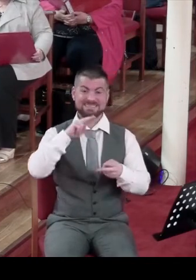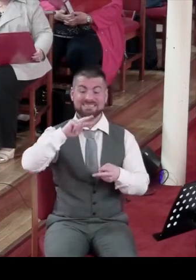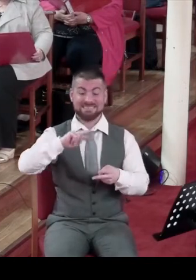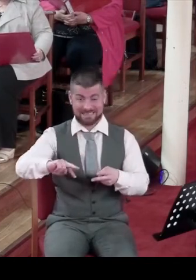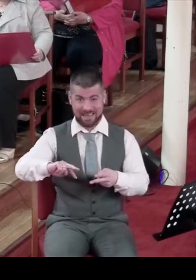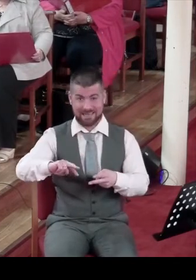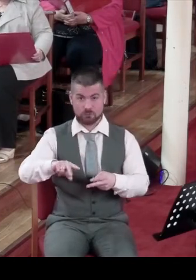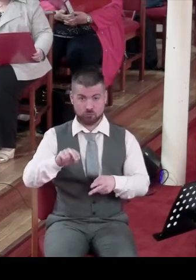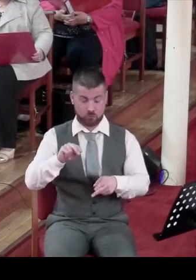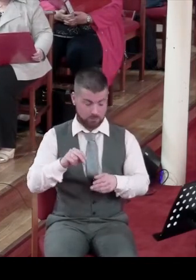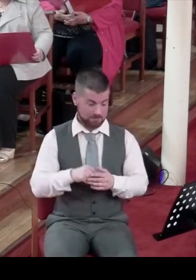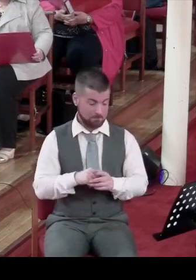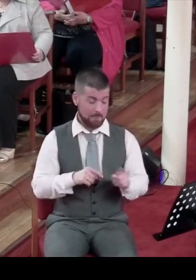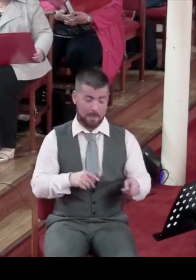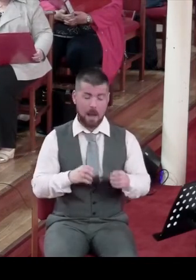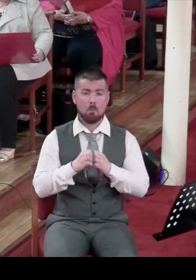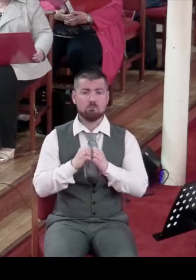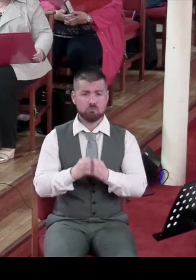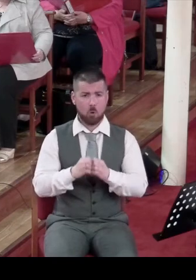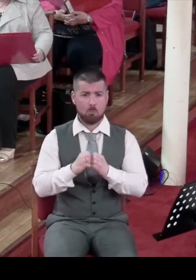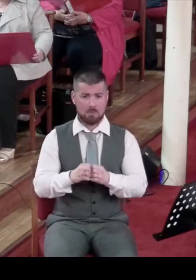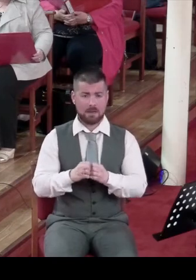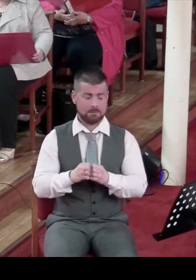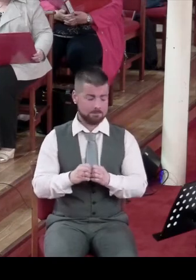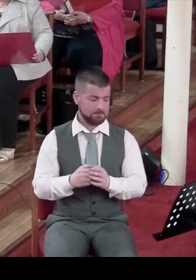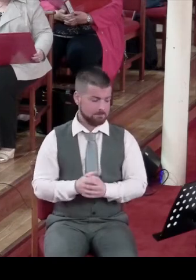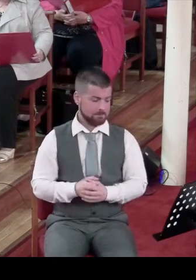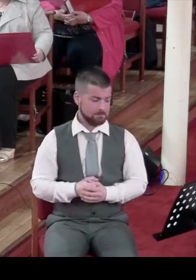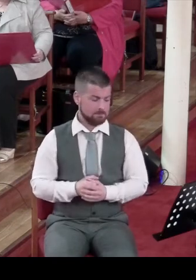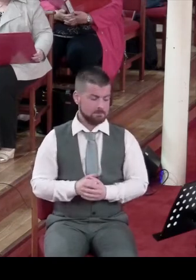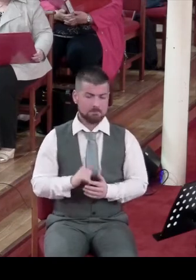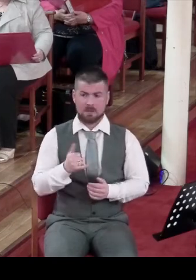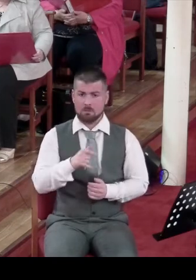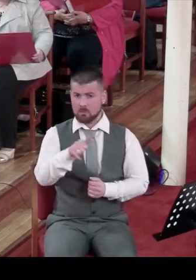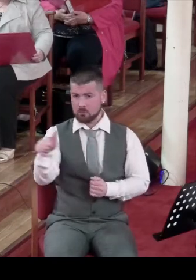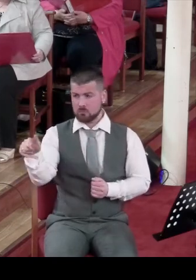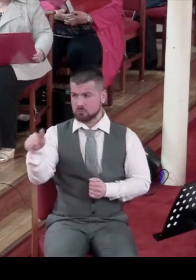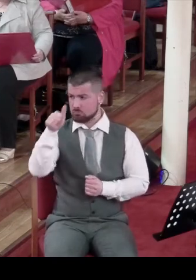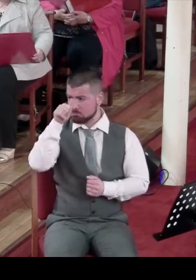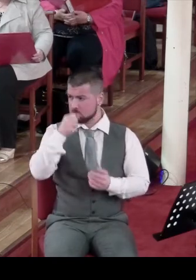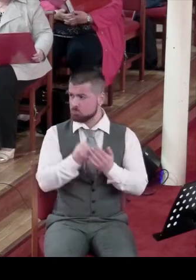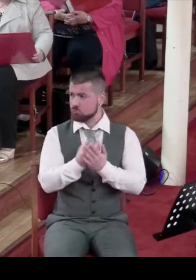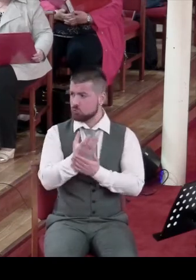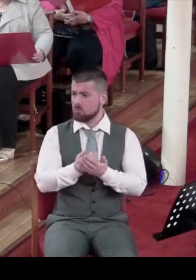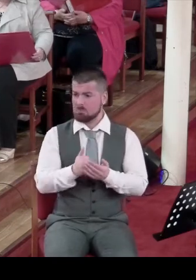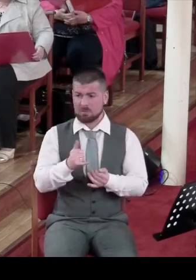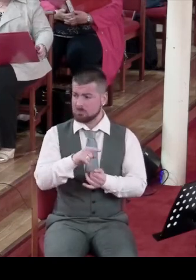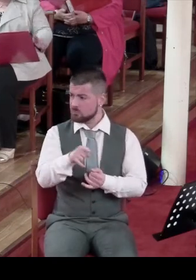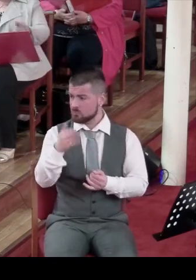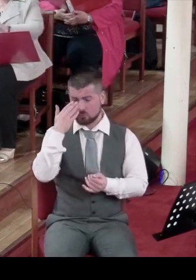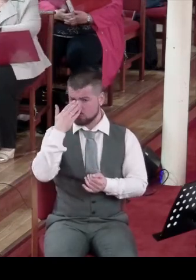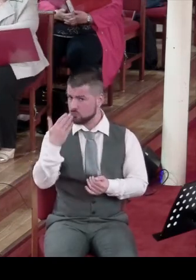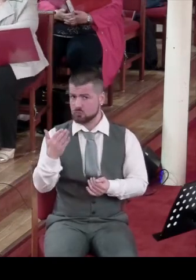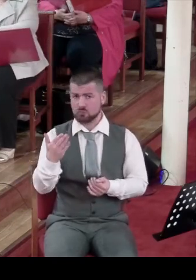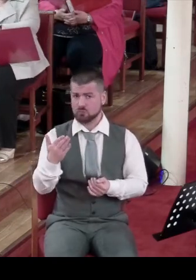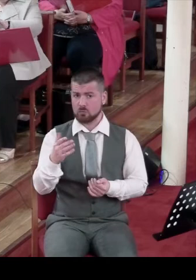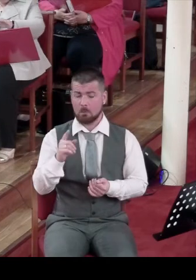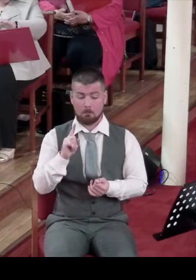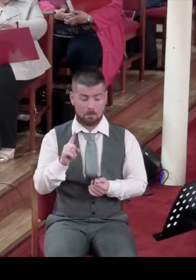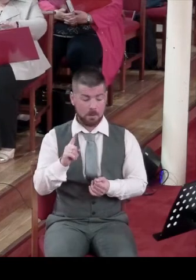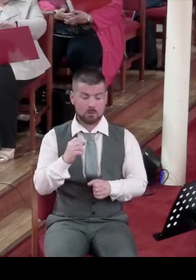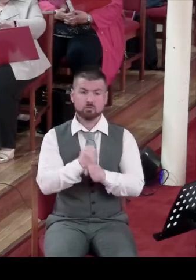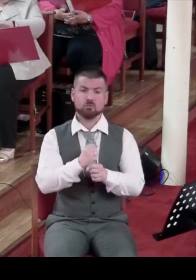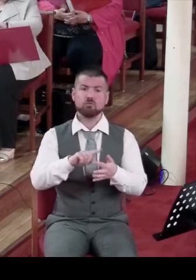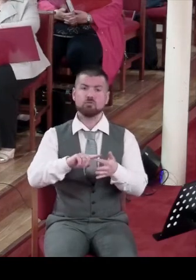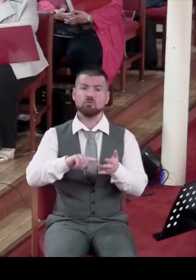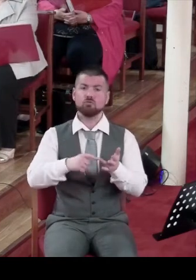And it's very appropriate for Margaret. I don't know if you know the story behind this, Margaret, or the composer, but